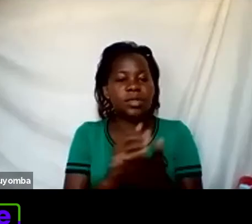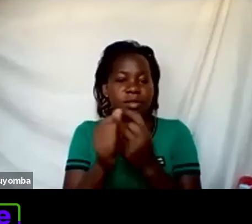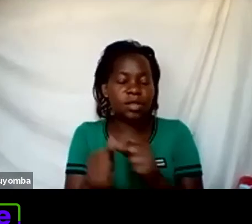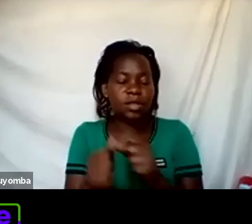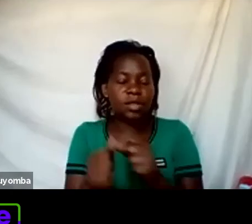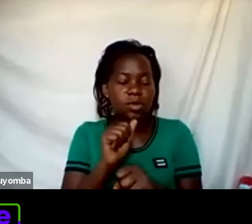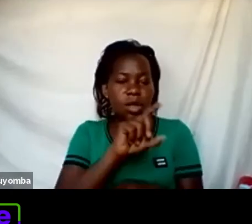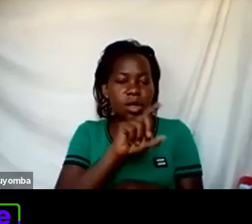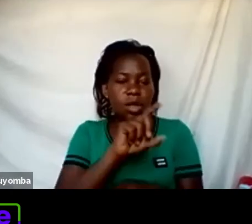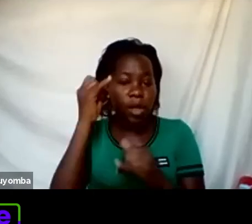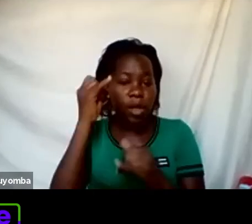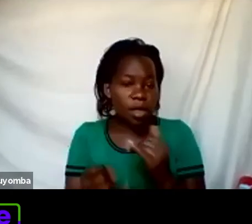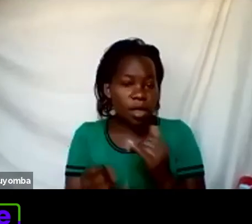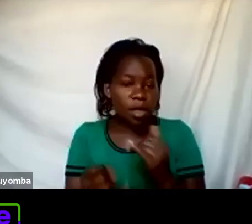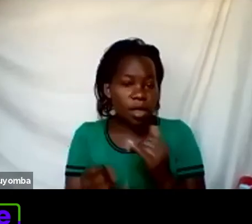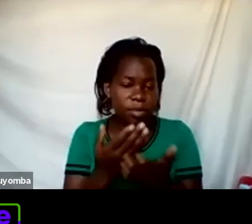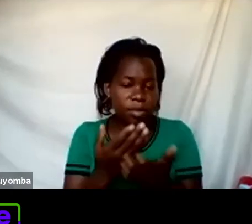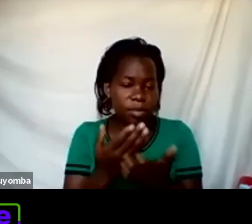to